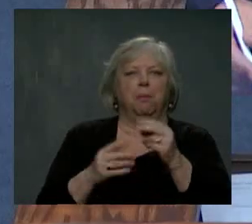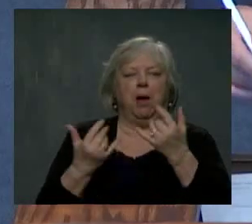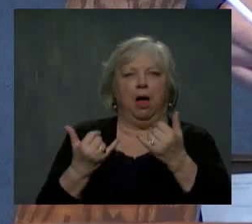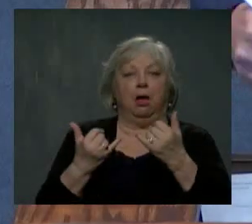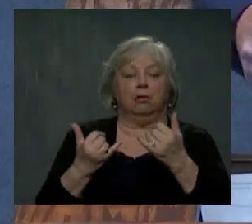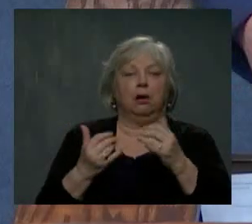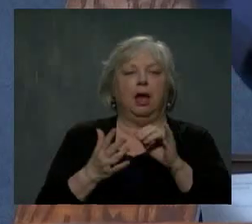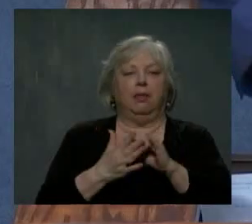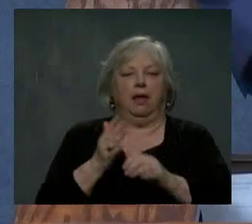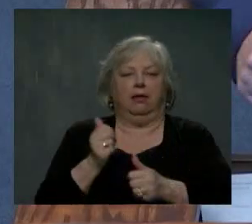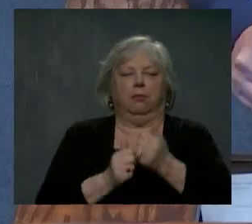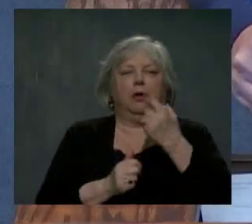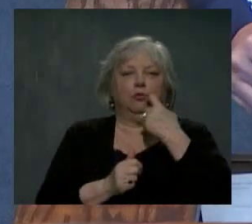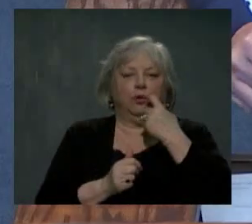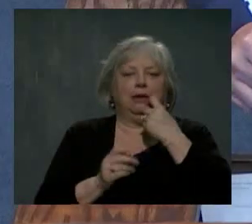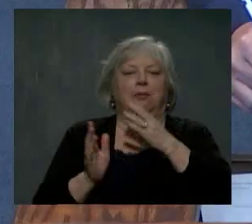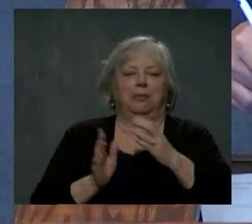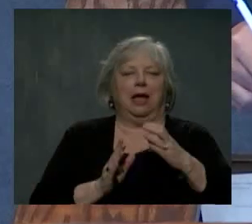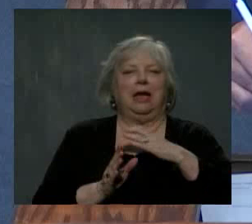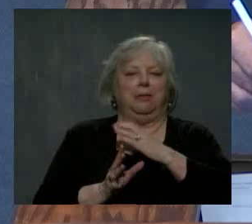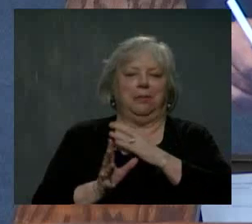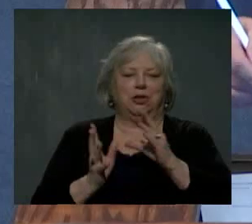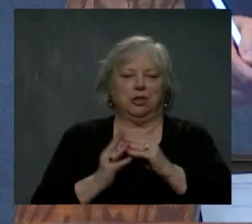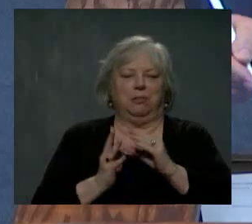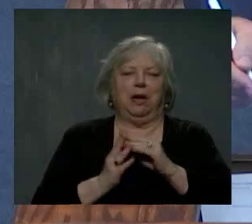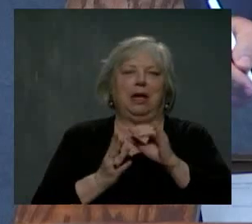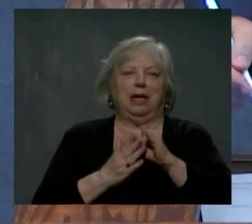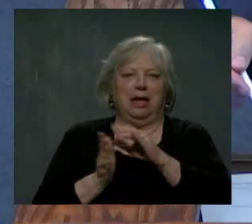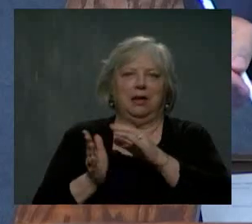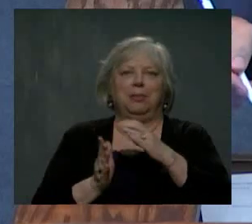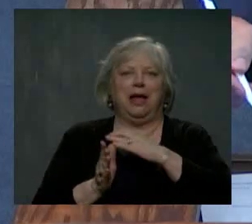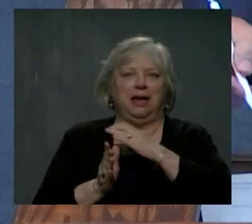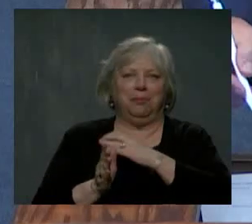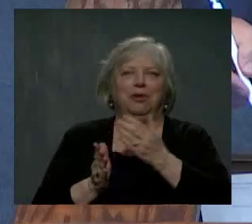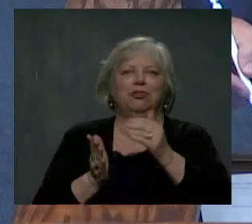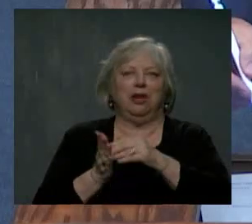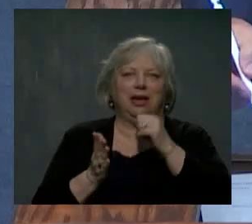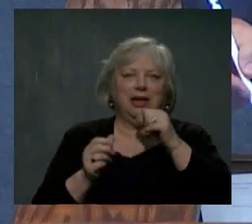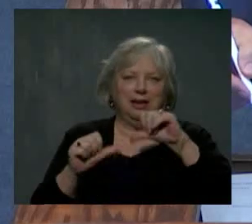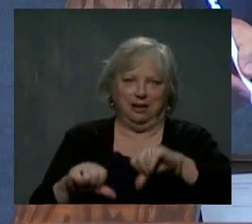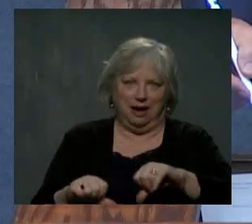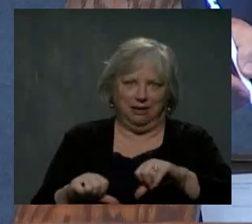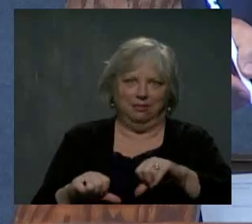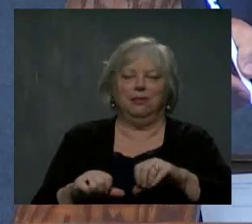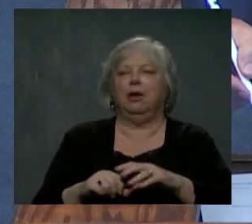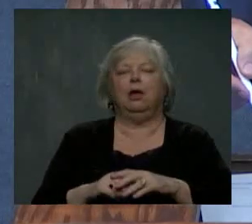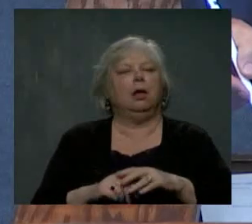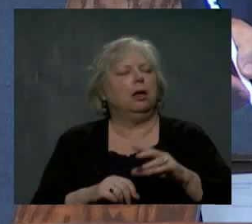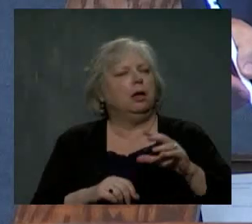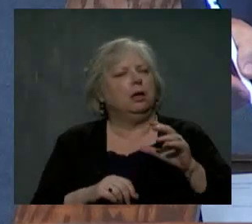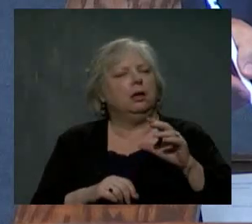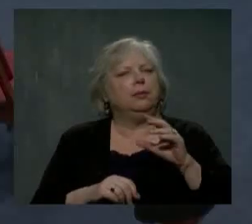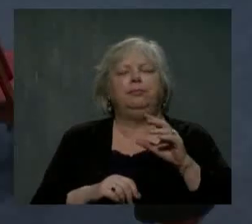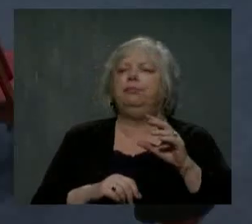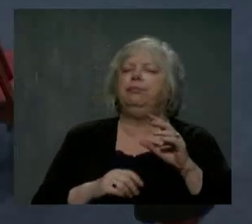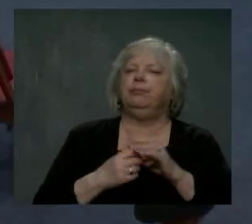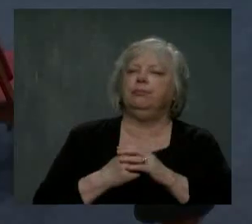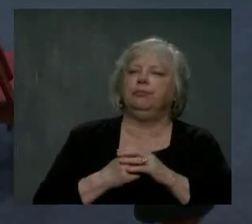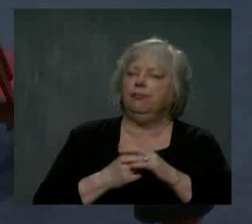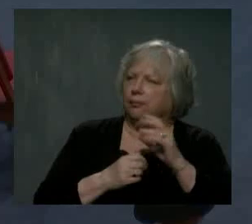when that's the latest planning commission where that was denied at the planning commission. Okay. And is that like